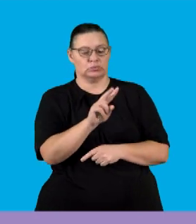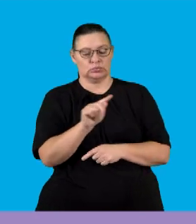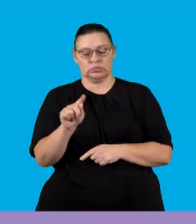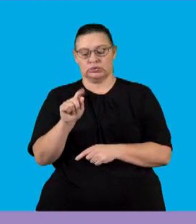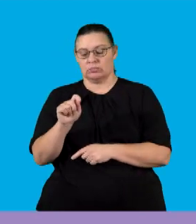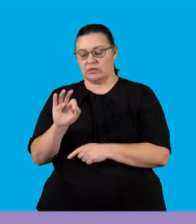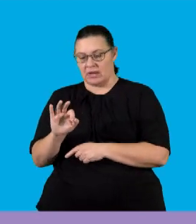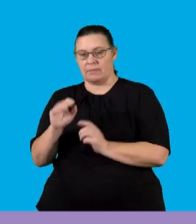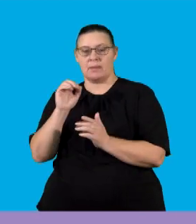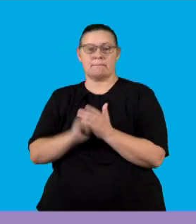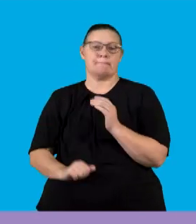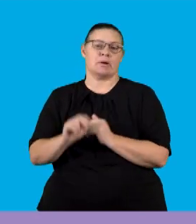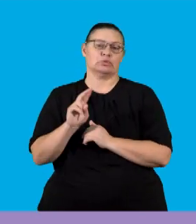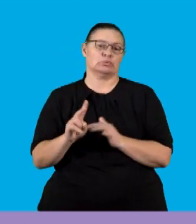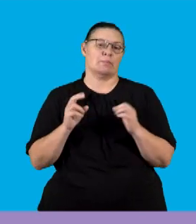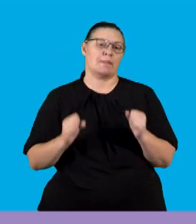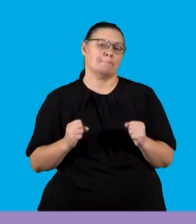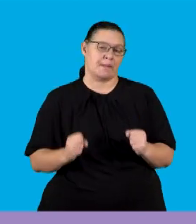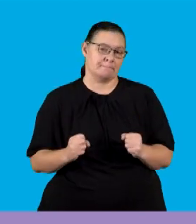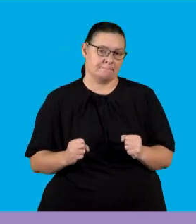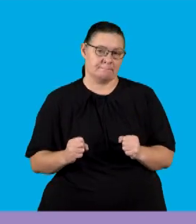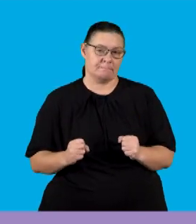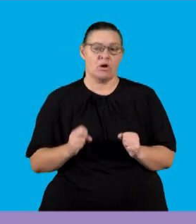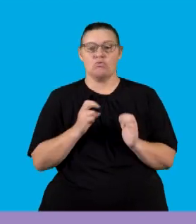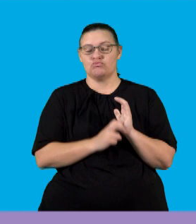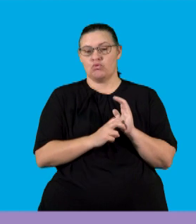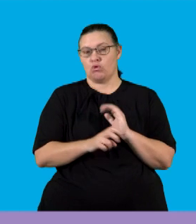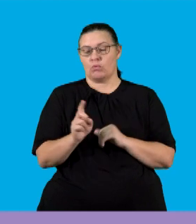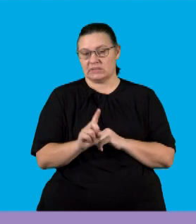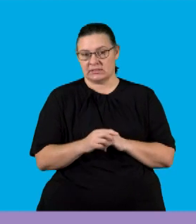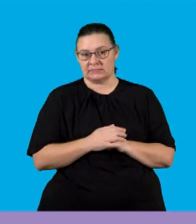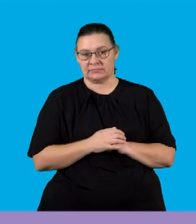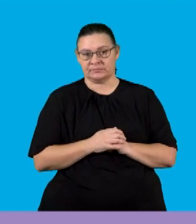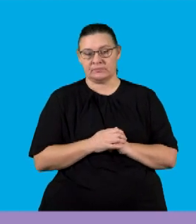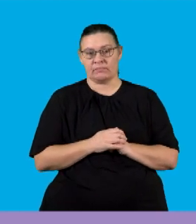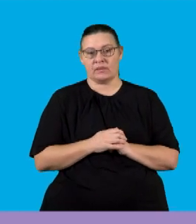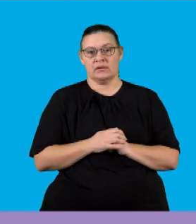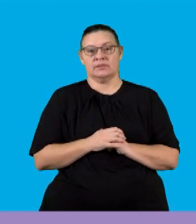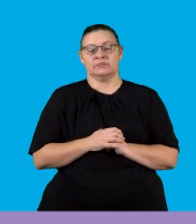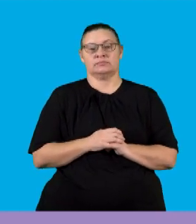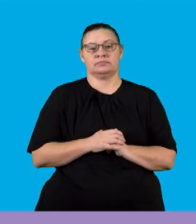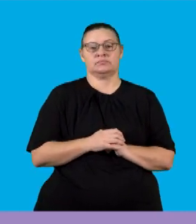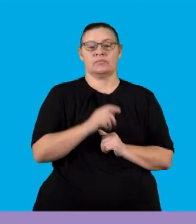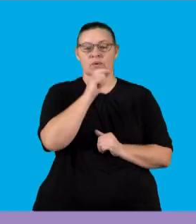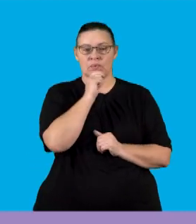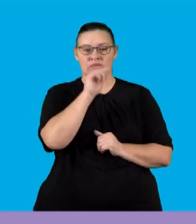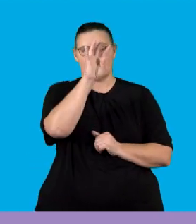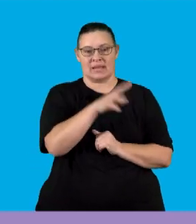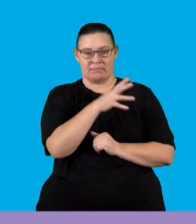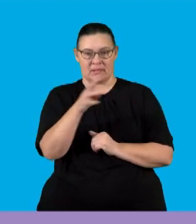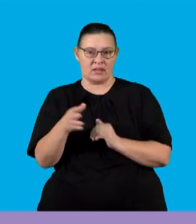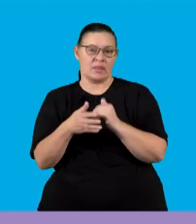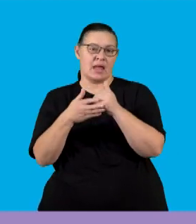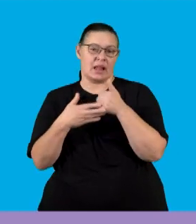use our table to help us find this rule, or let's fill out partly some of the table, and then we will continue